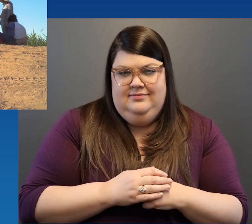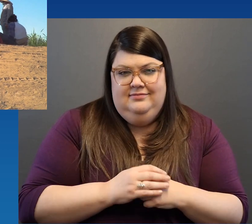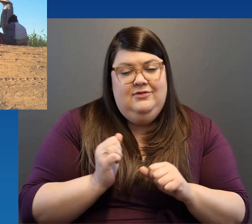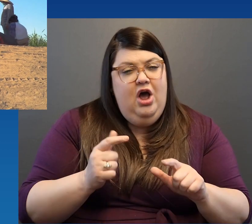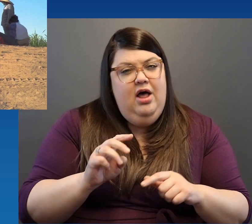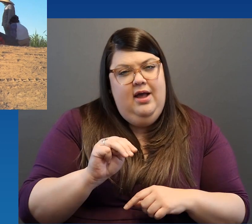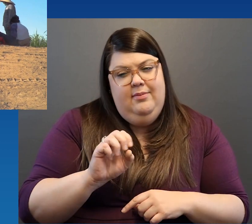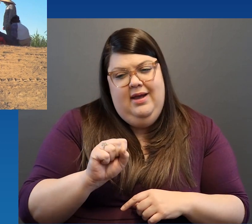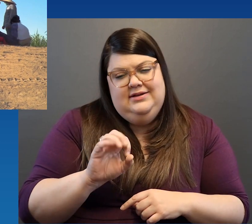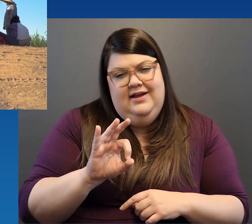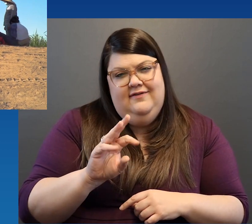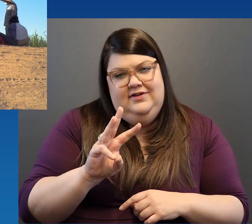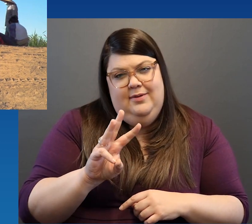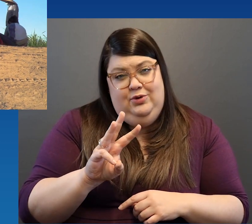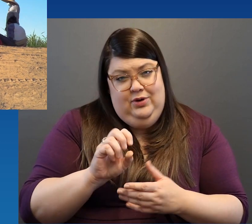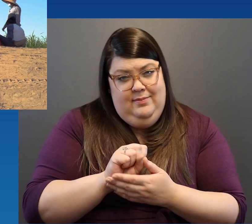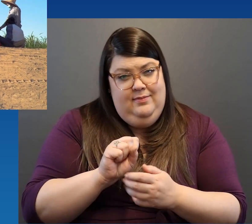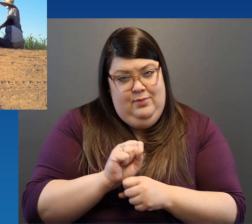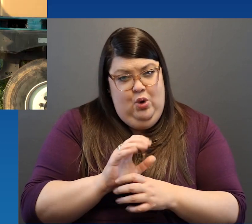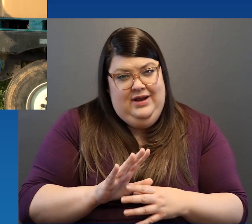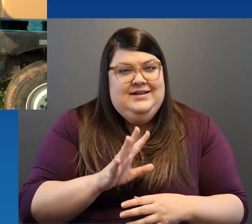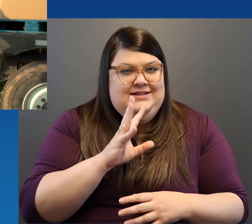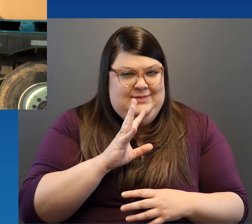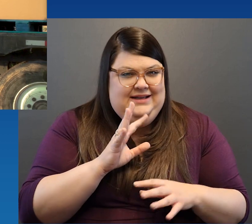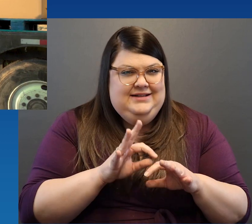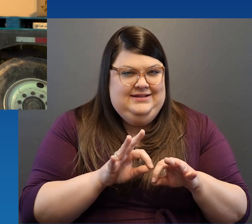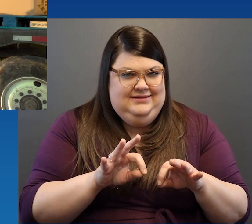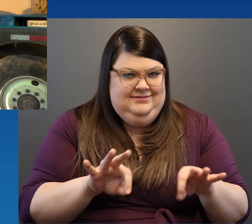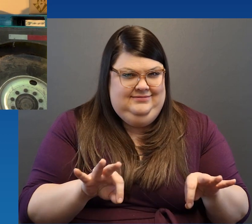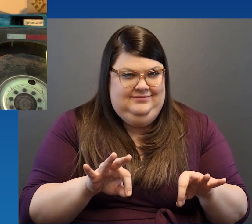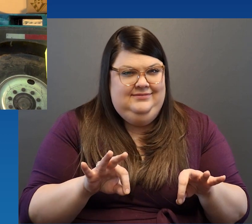All MSFW employees speak Spanish